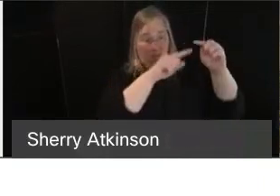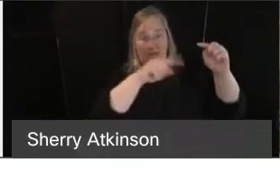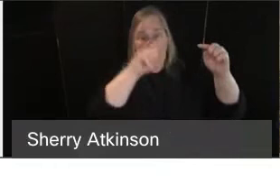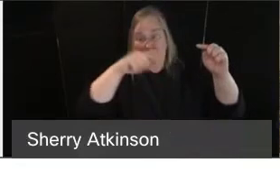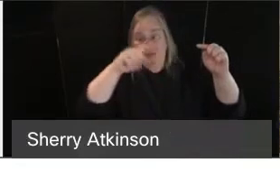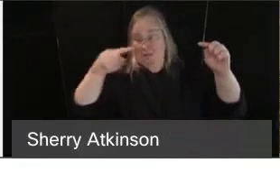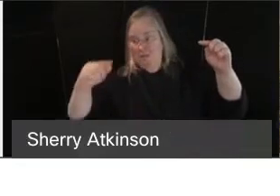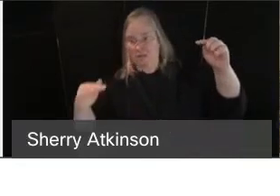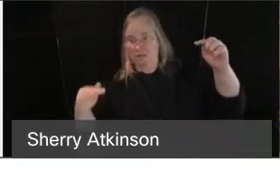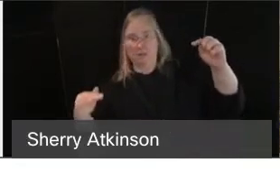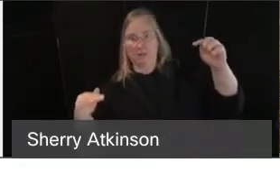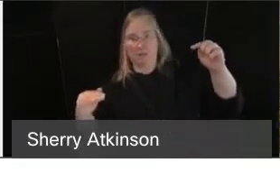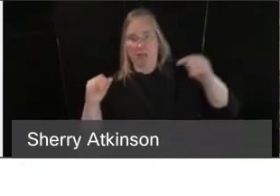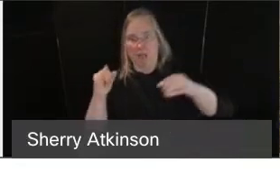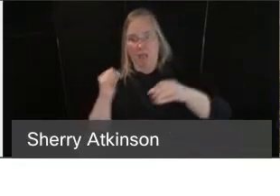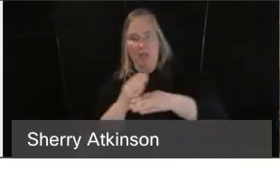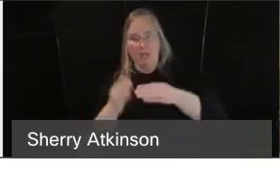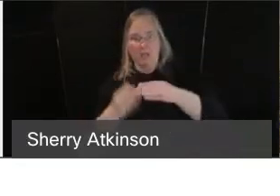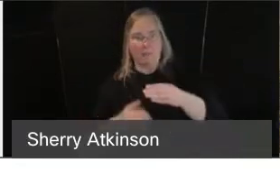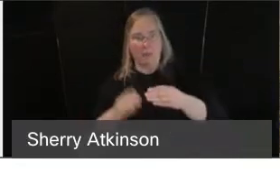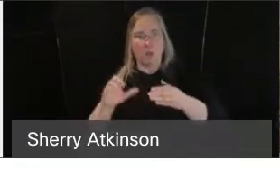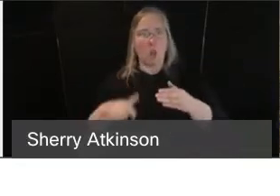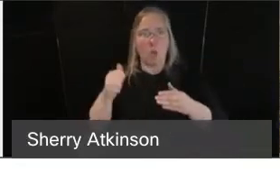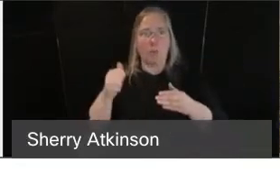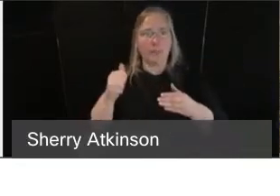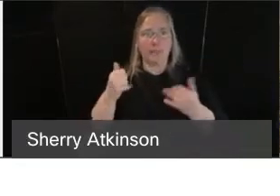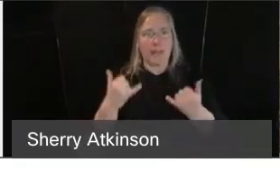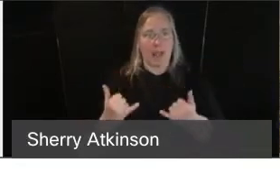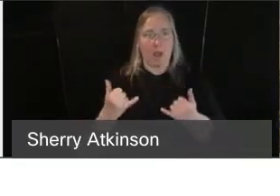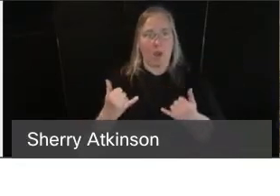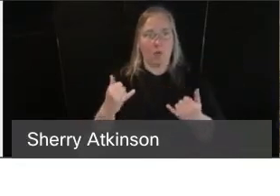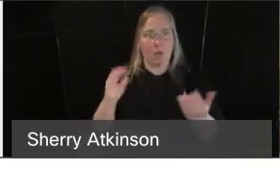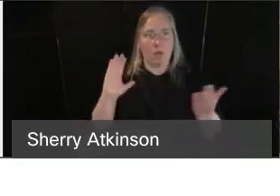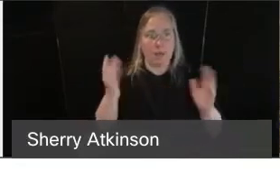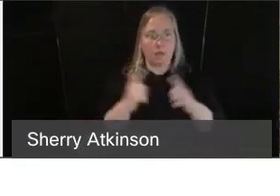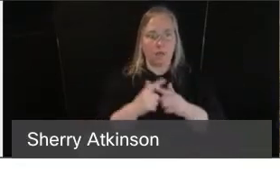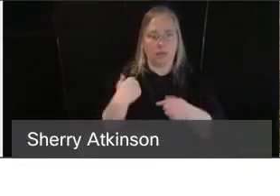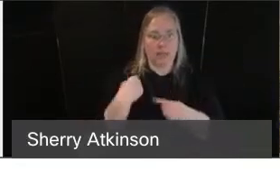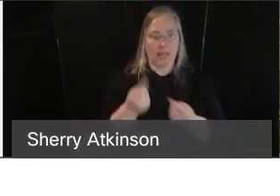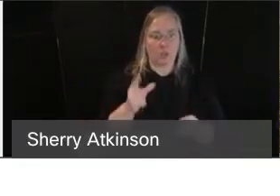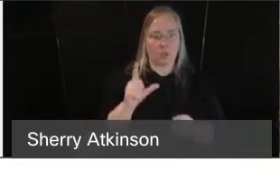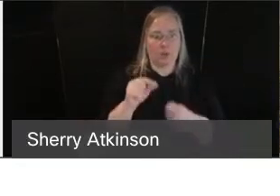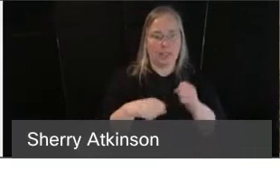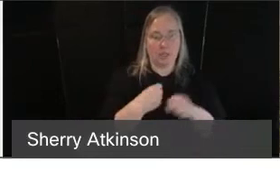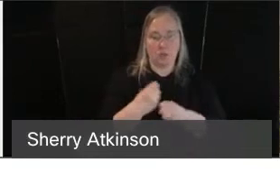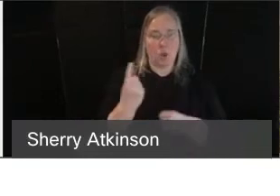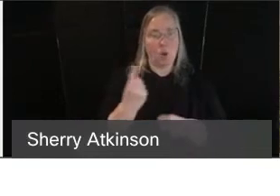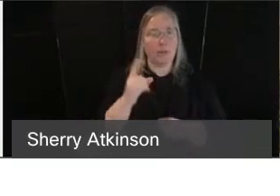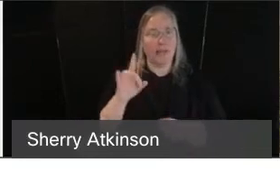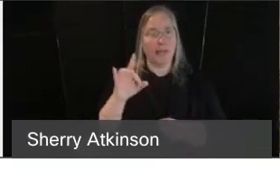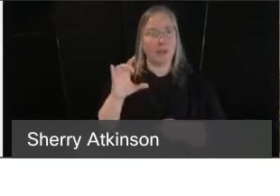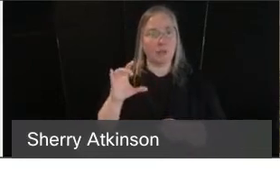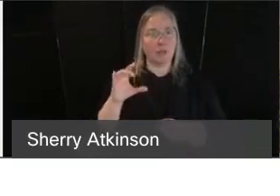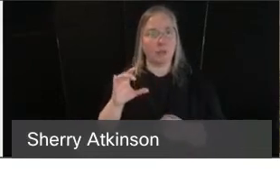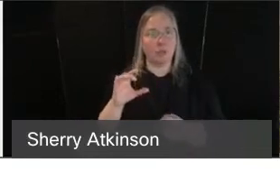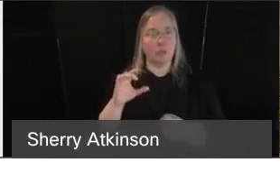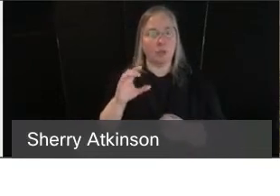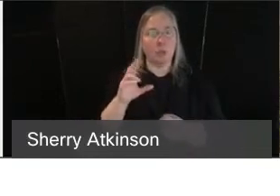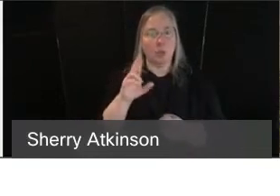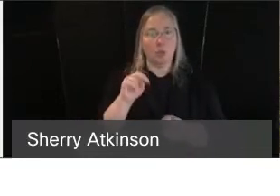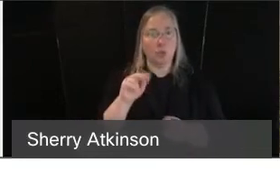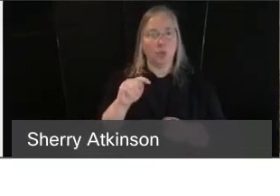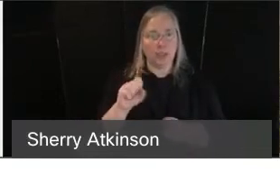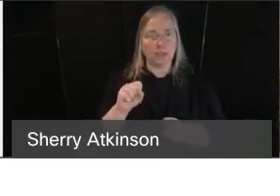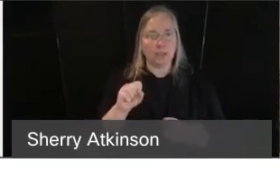the county in the last 10 to 20 years, with only 800 units authorized for construction rounding up in